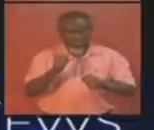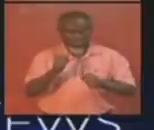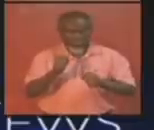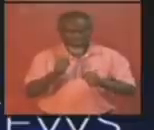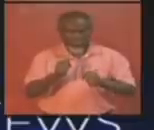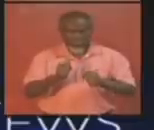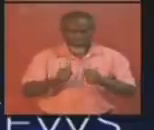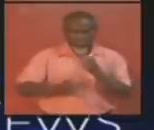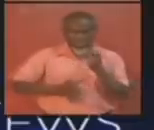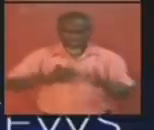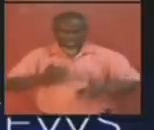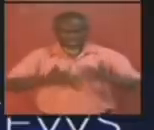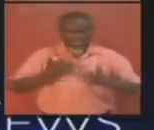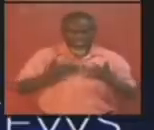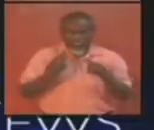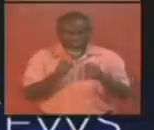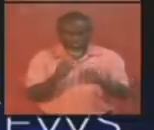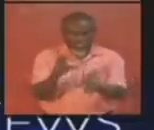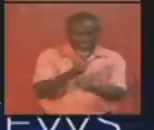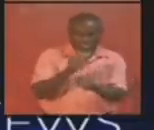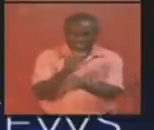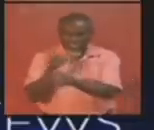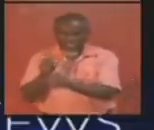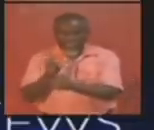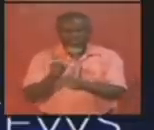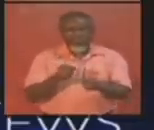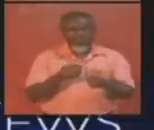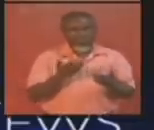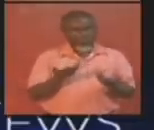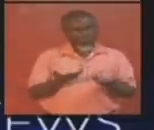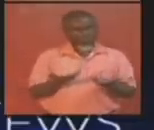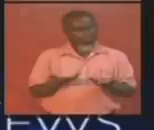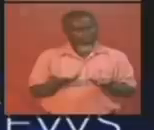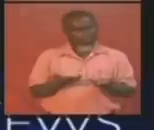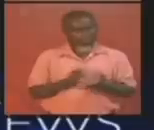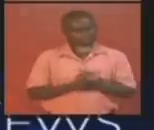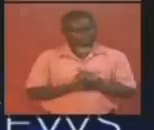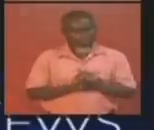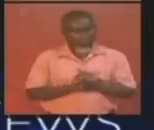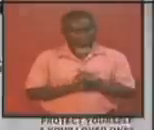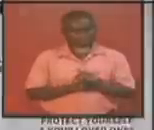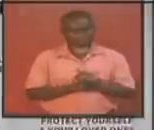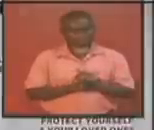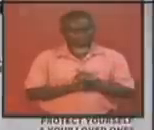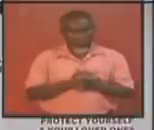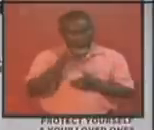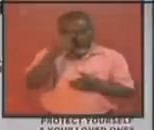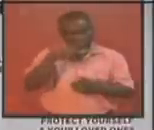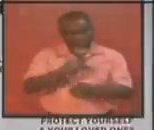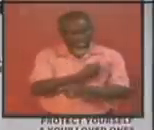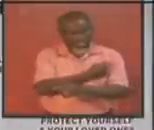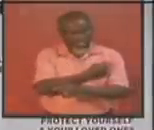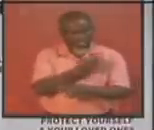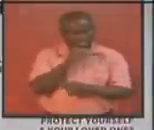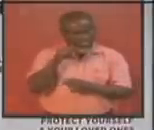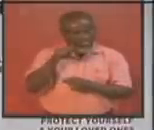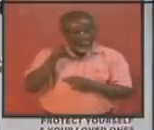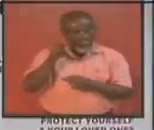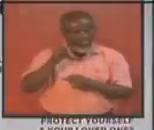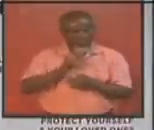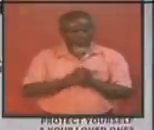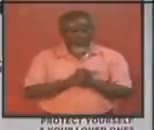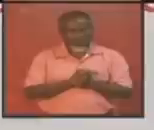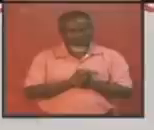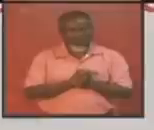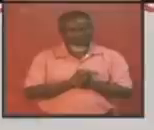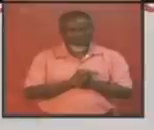should in terms of acquiring these COVID-19 vaccines. Thank you. So just quickly with the turtle conservation